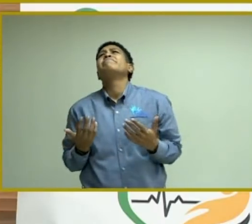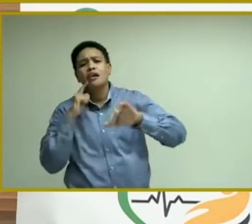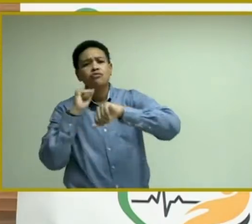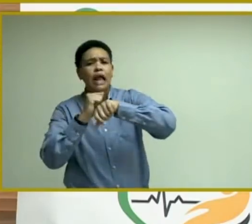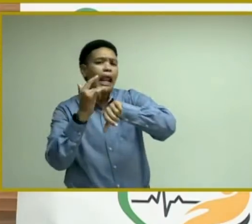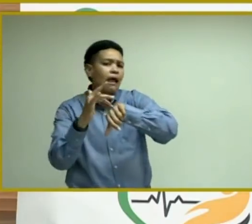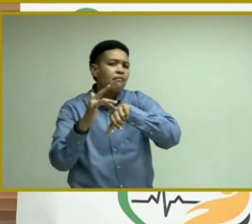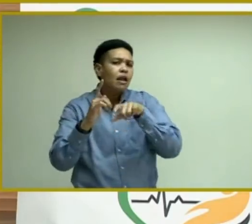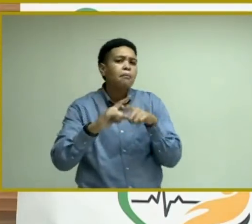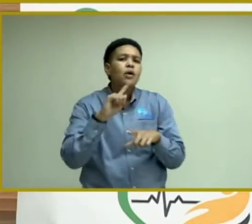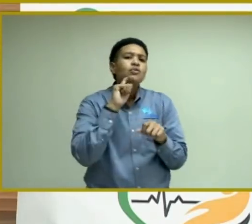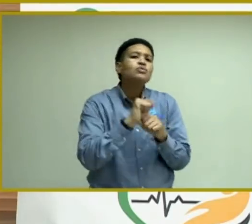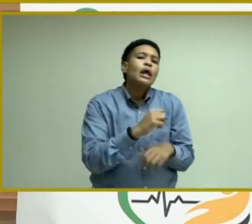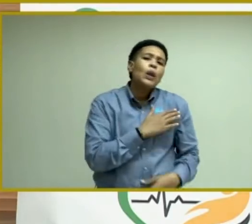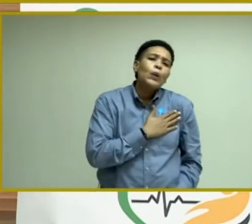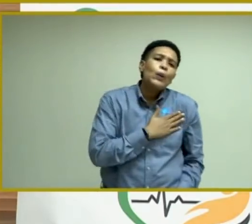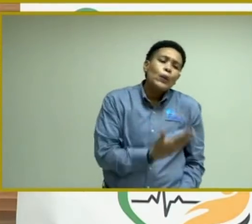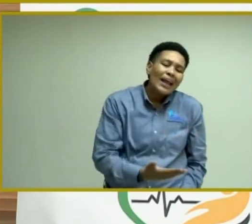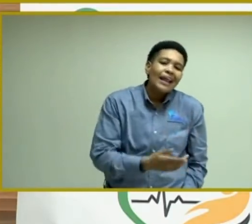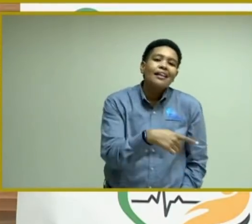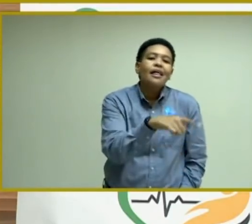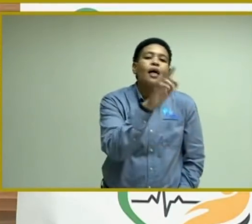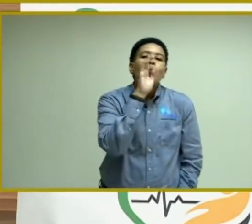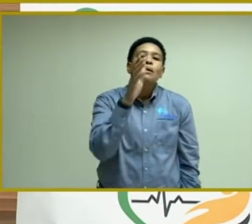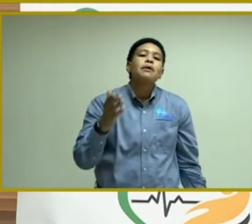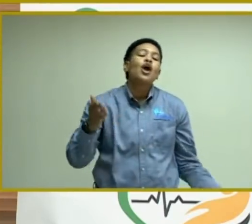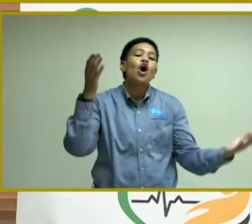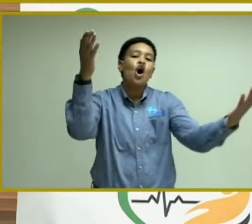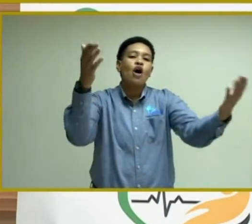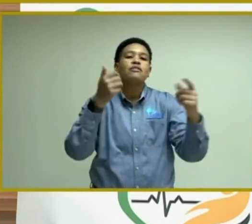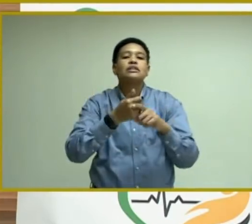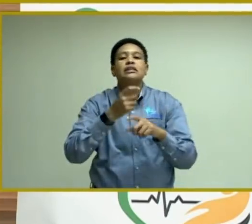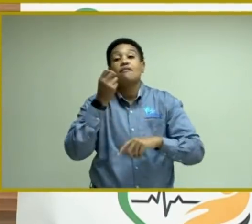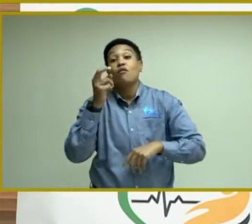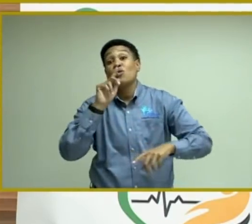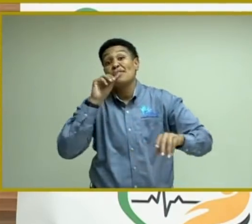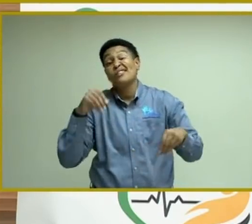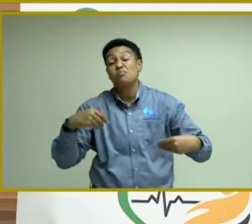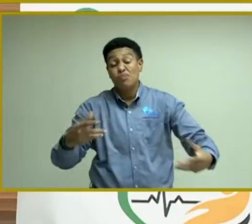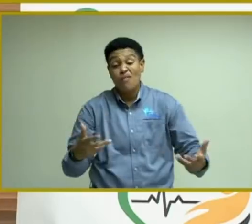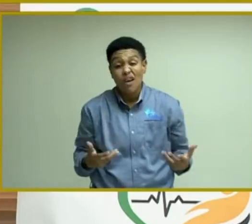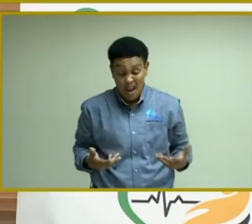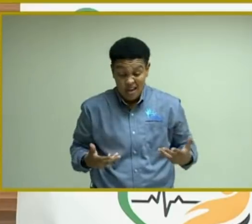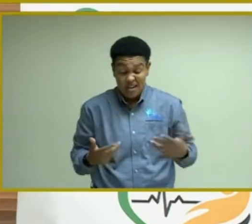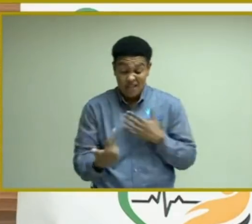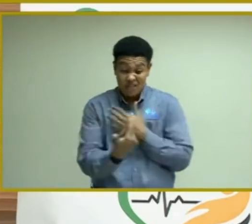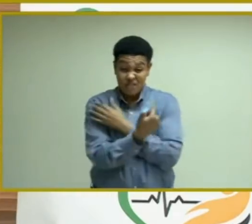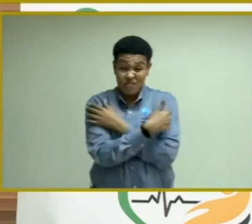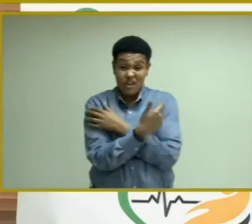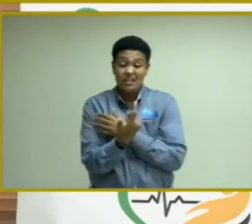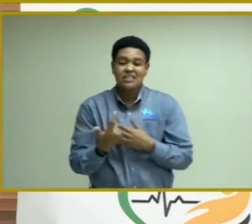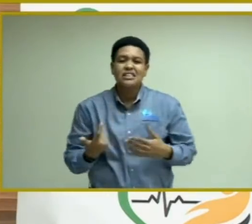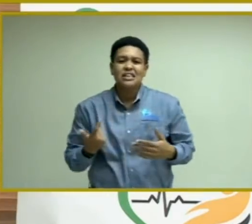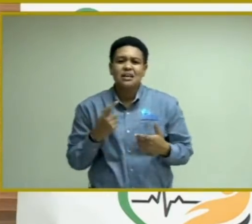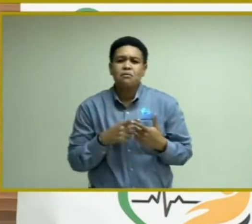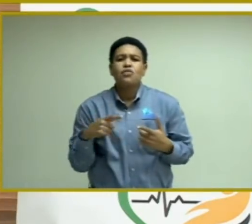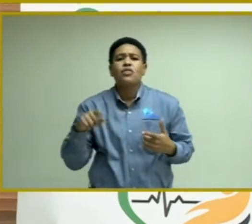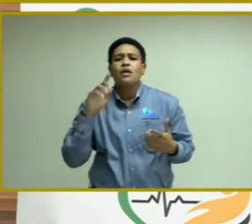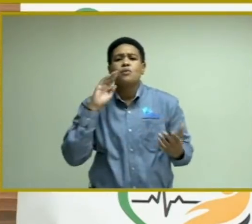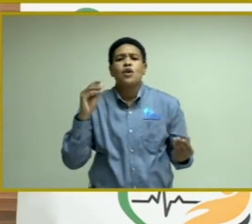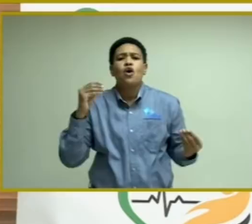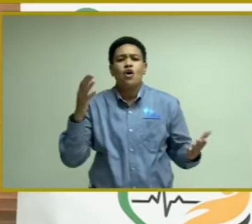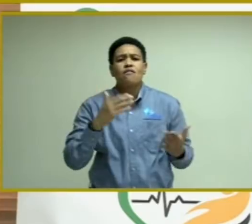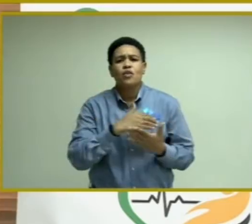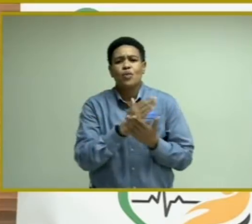availability and willingness, they will be offered or provided the vaccines, and they will offer